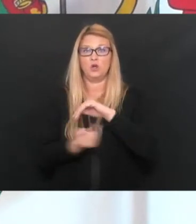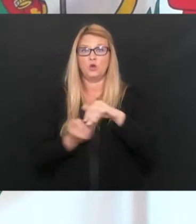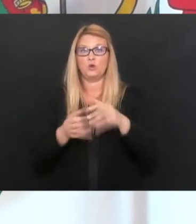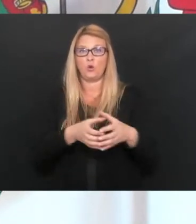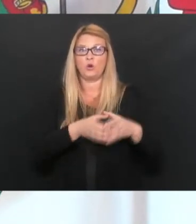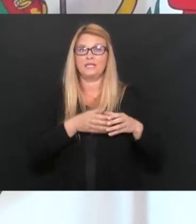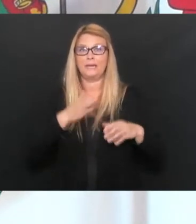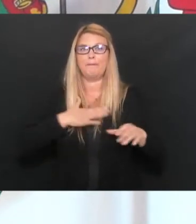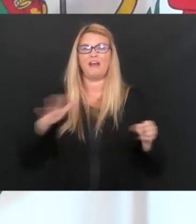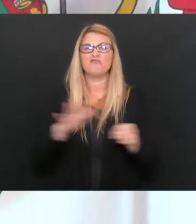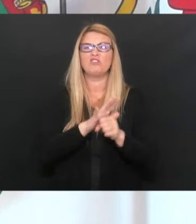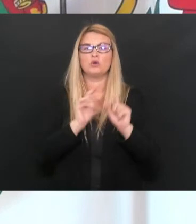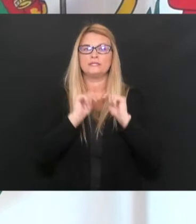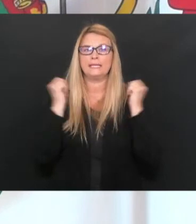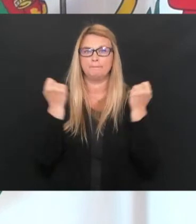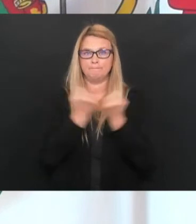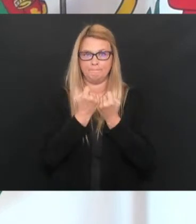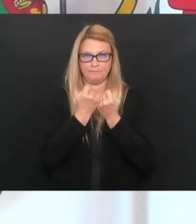whole team.